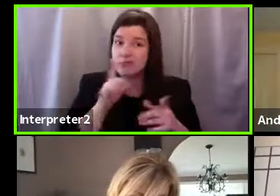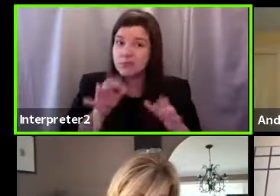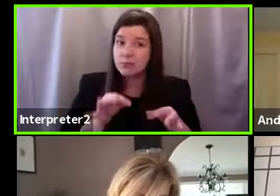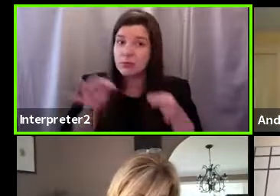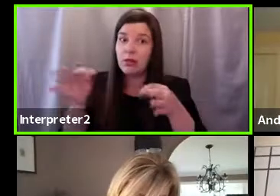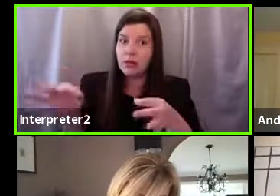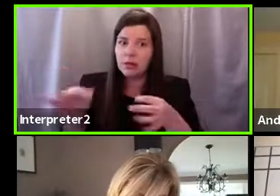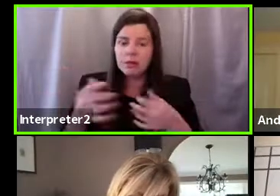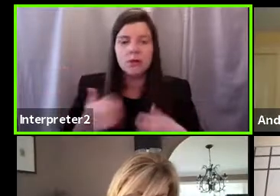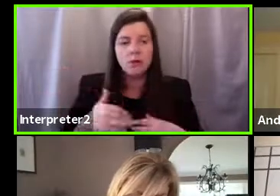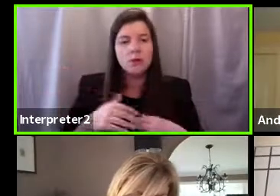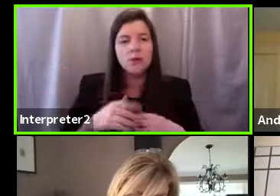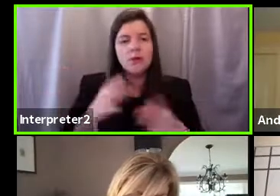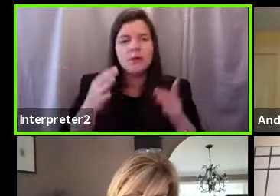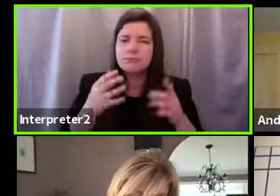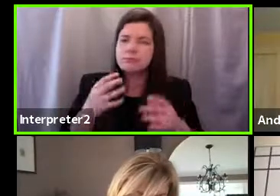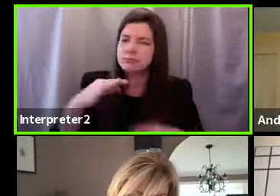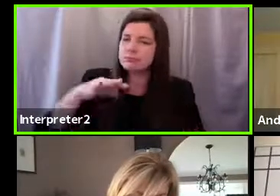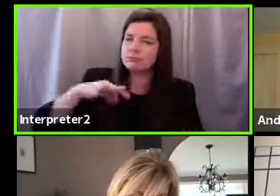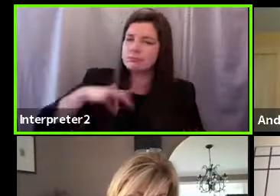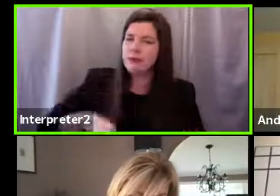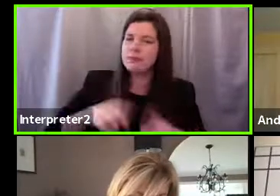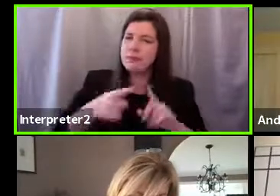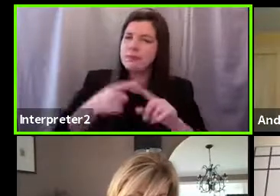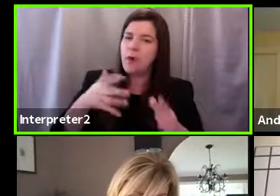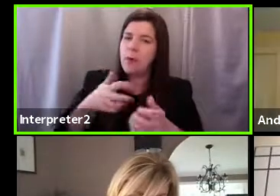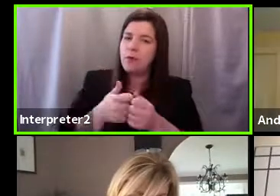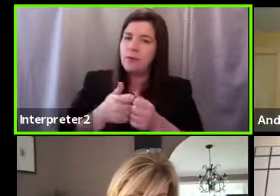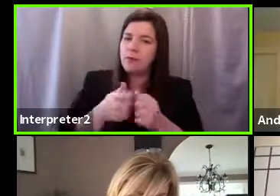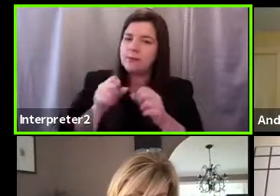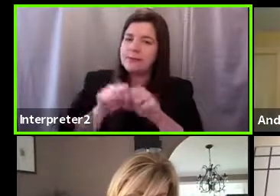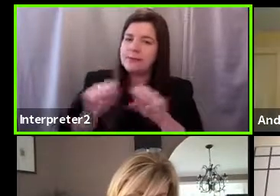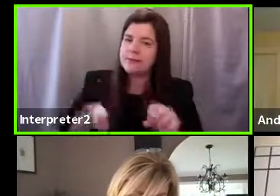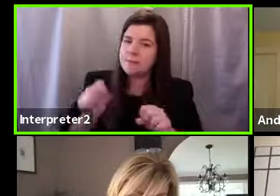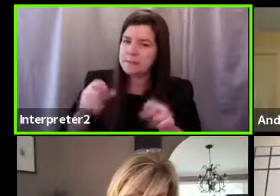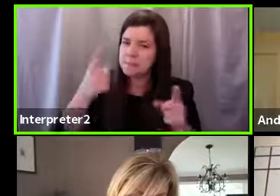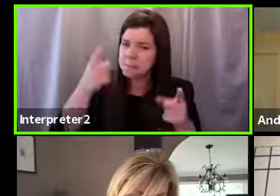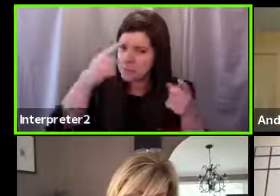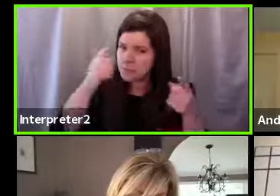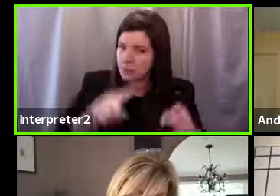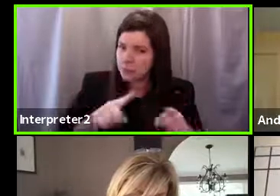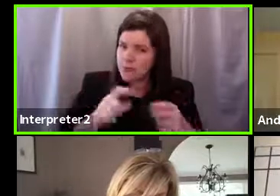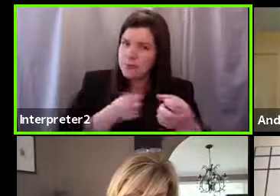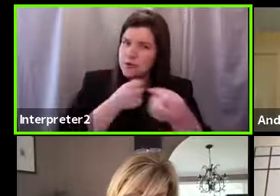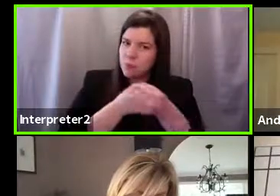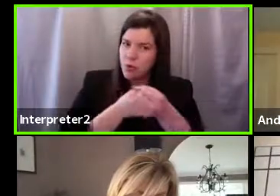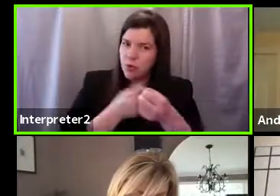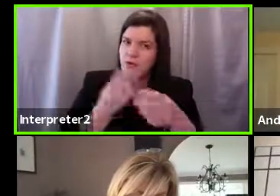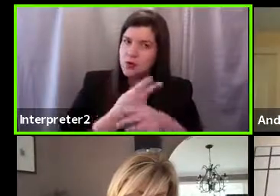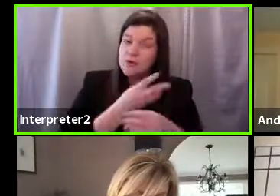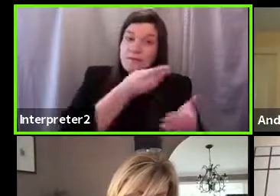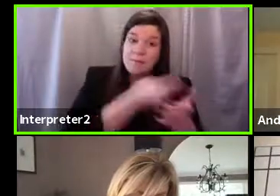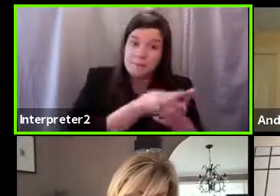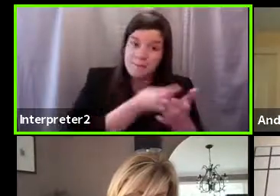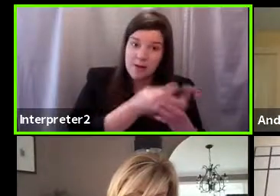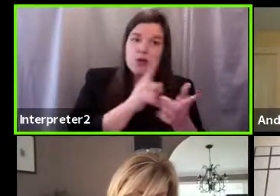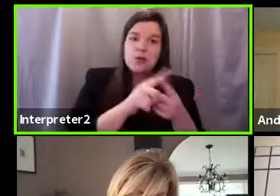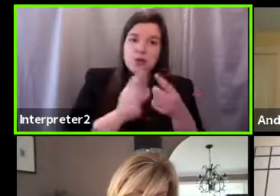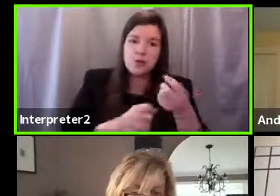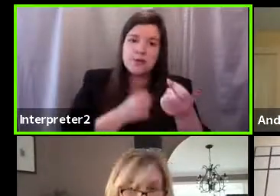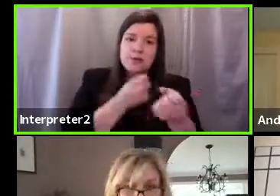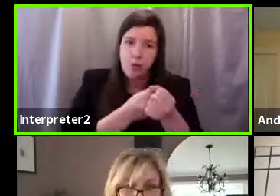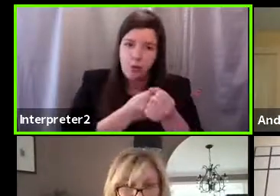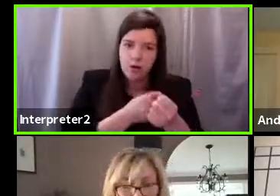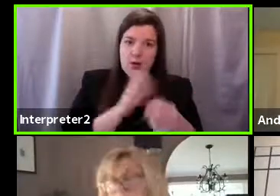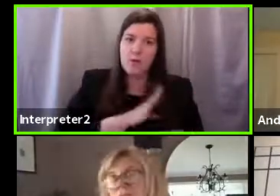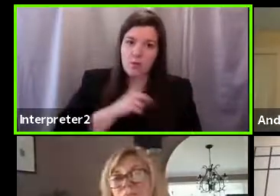Certainly upgrades could be happening all around, and we absolutely support the use of board dollars for board functions.